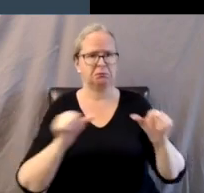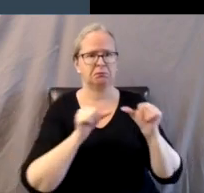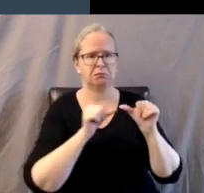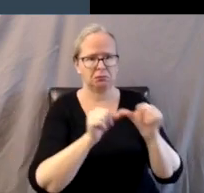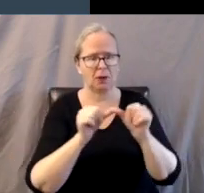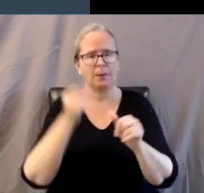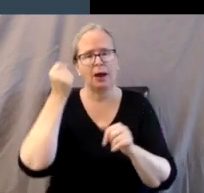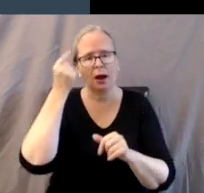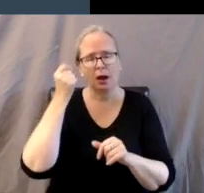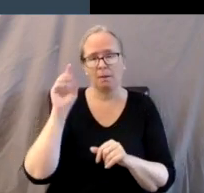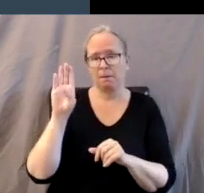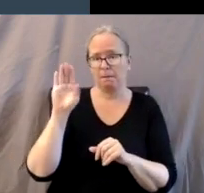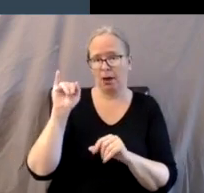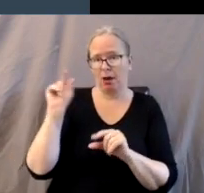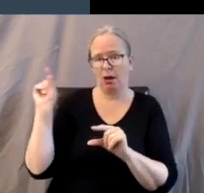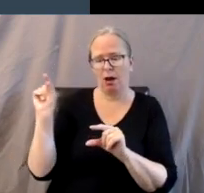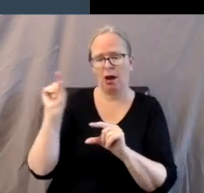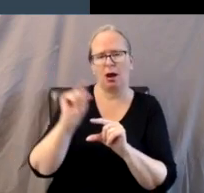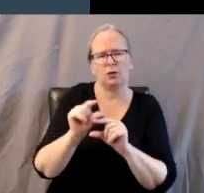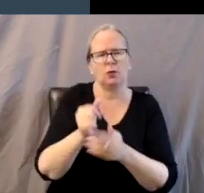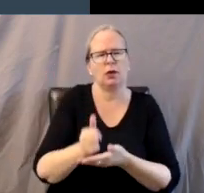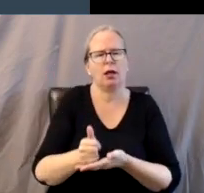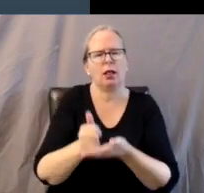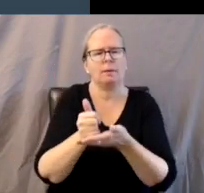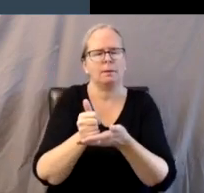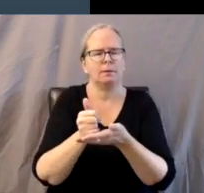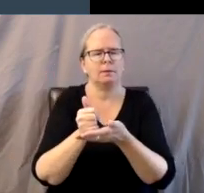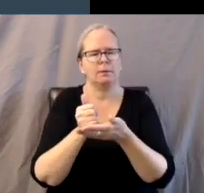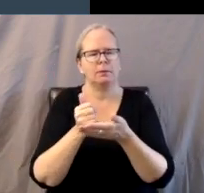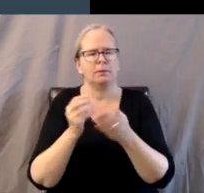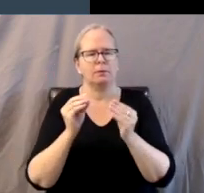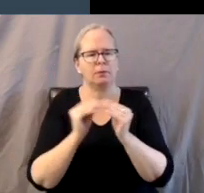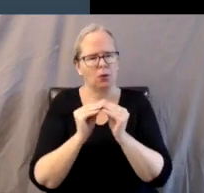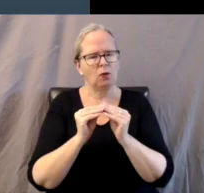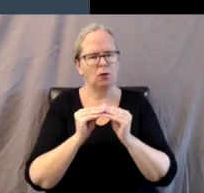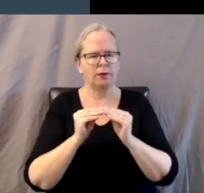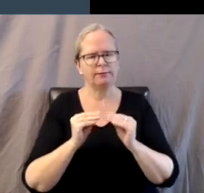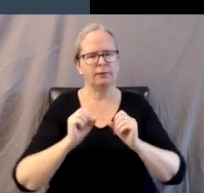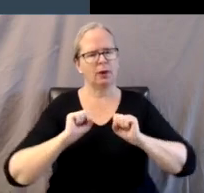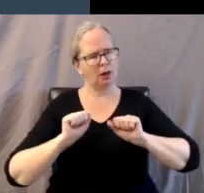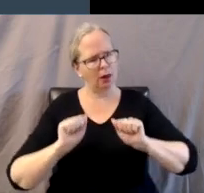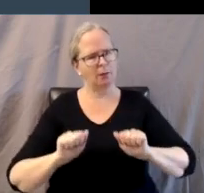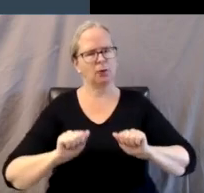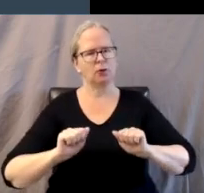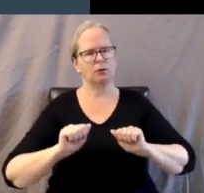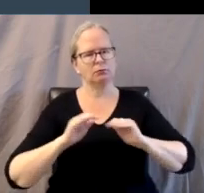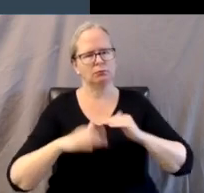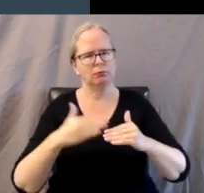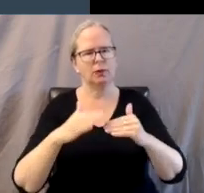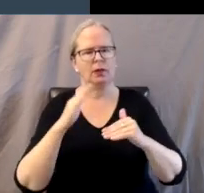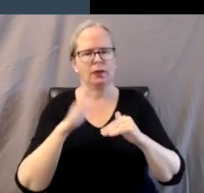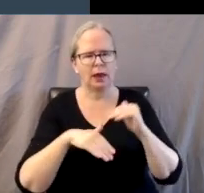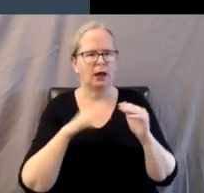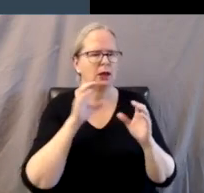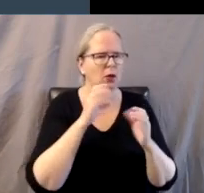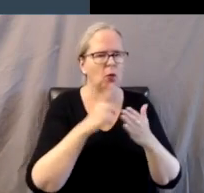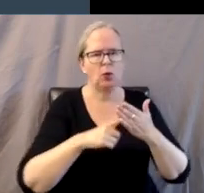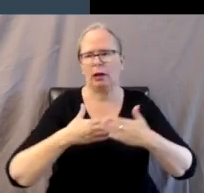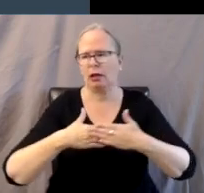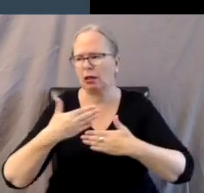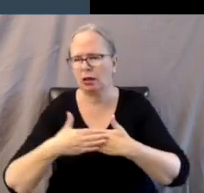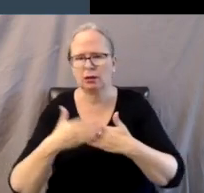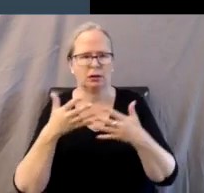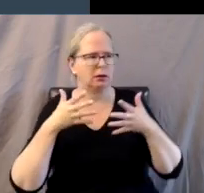these band-aid solutions. And this will in turn have a large effect on the community at large. So